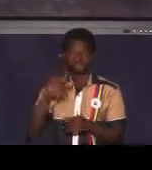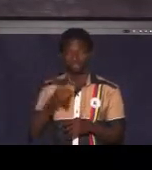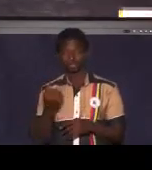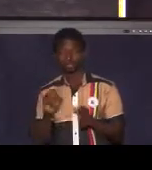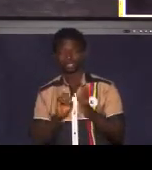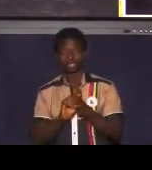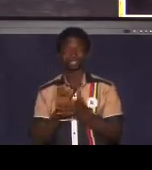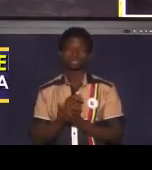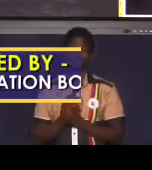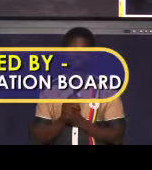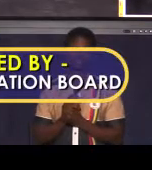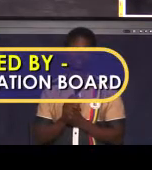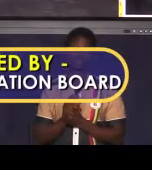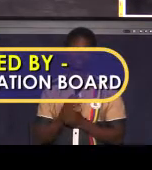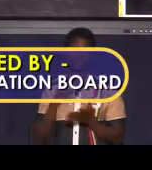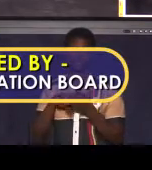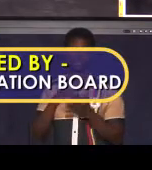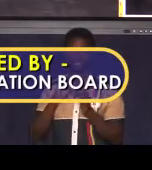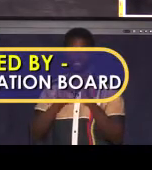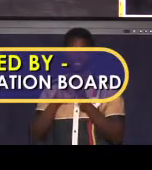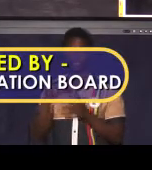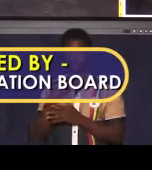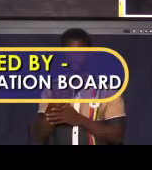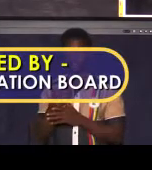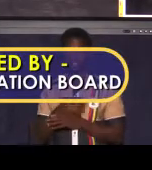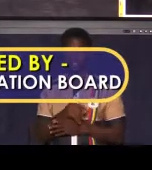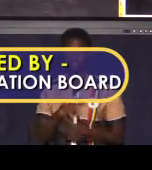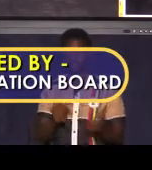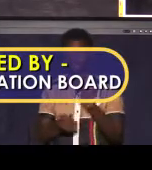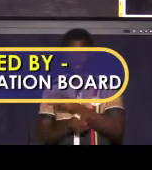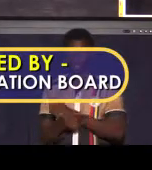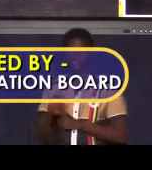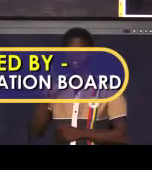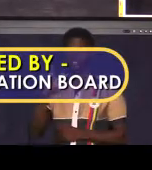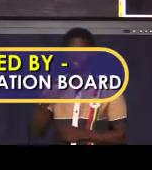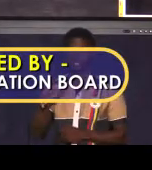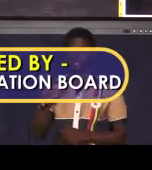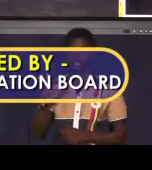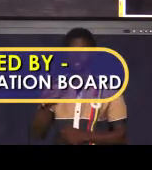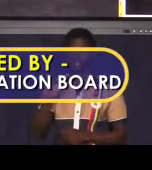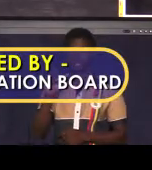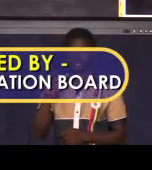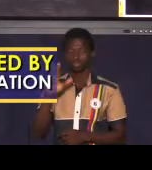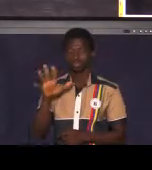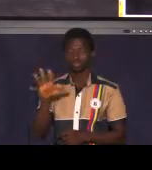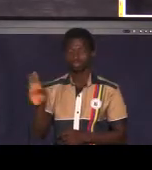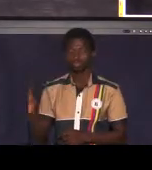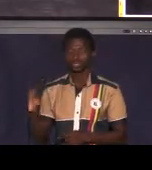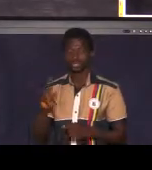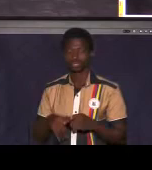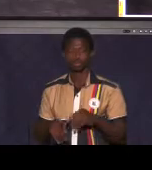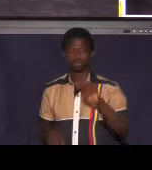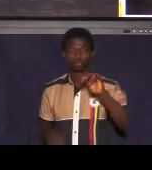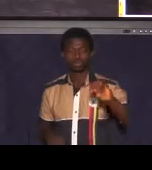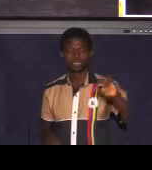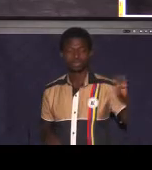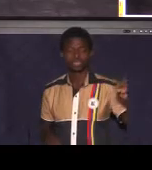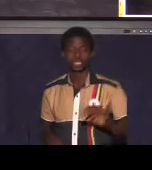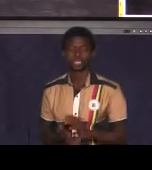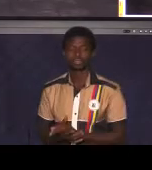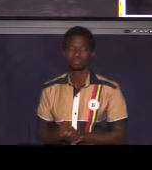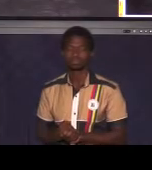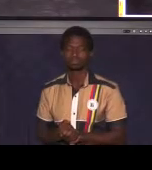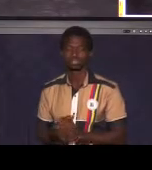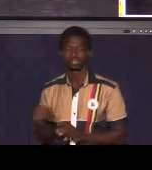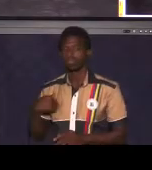check out another example. This example says, change 3.5 meters to